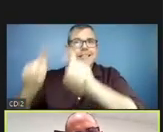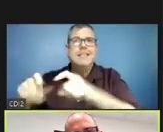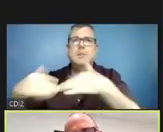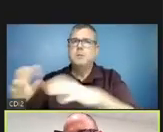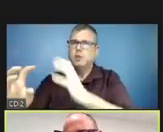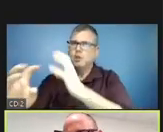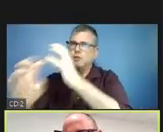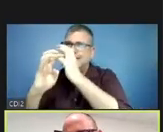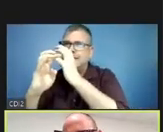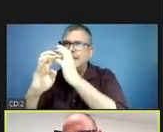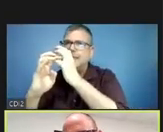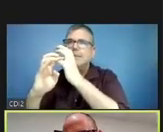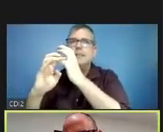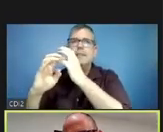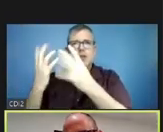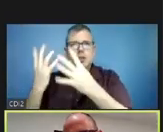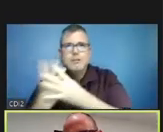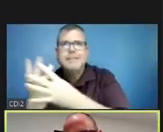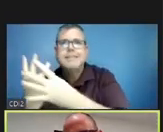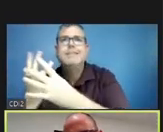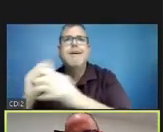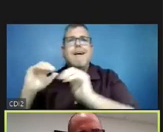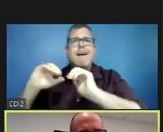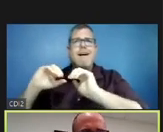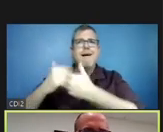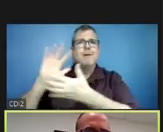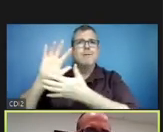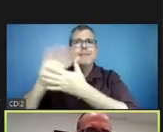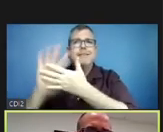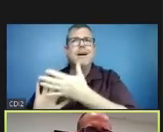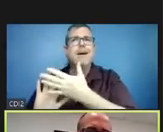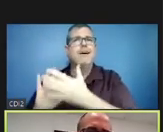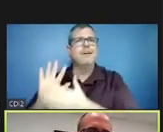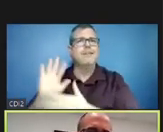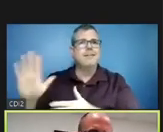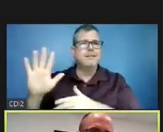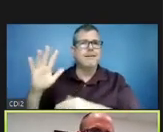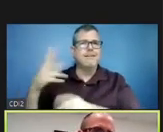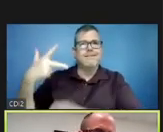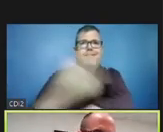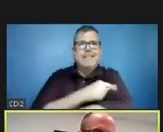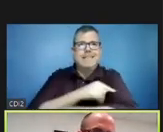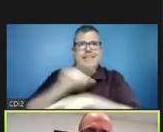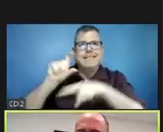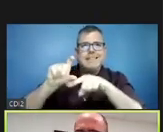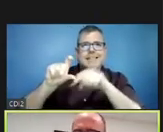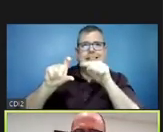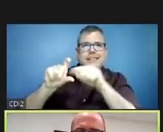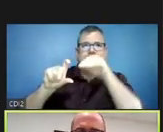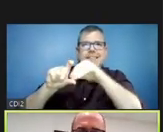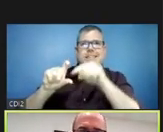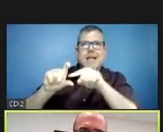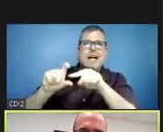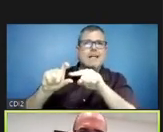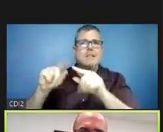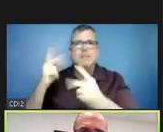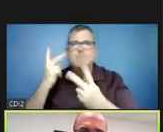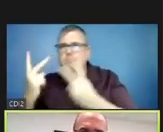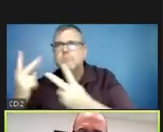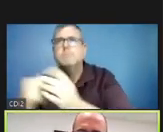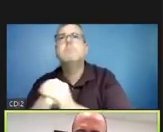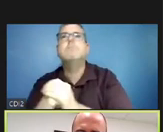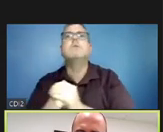designed, and how that sort of connected to the actual production.